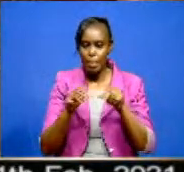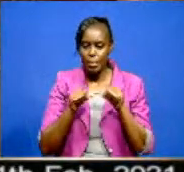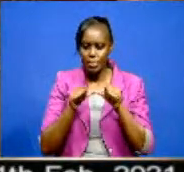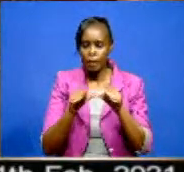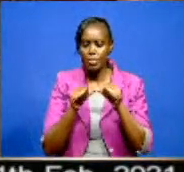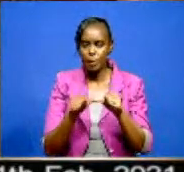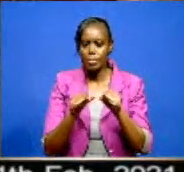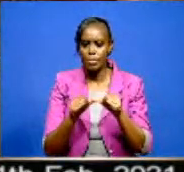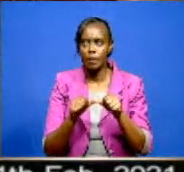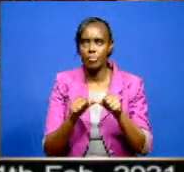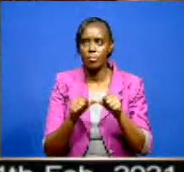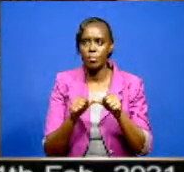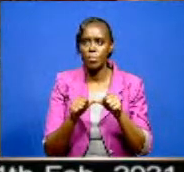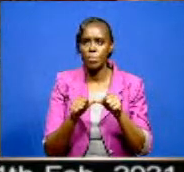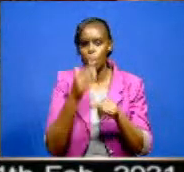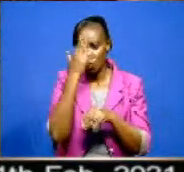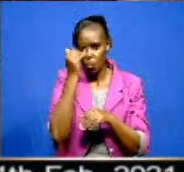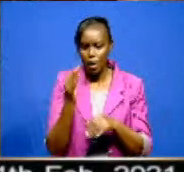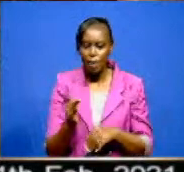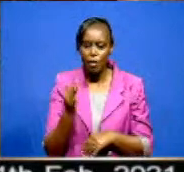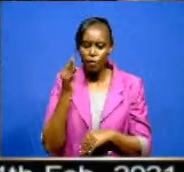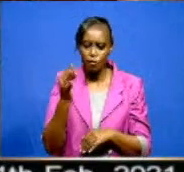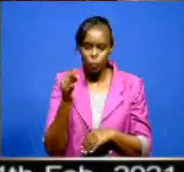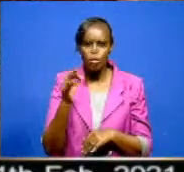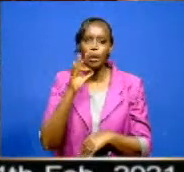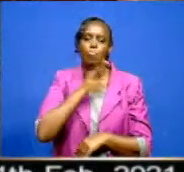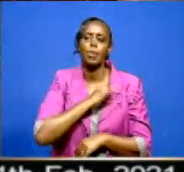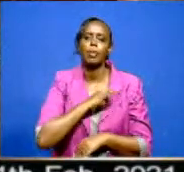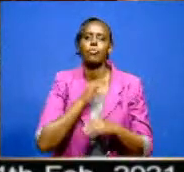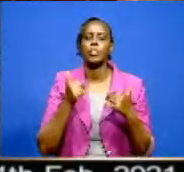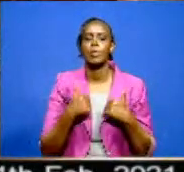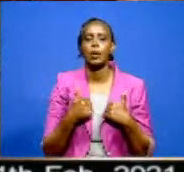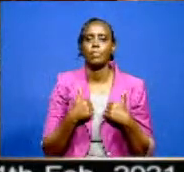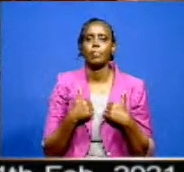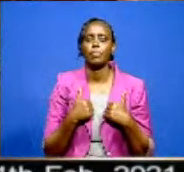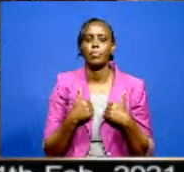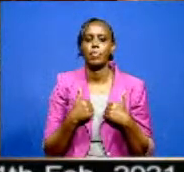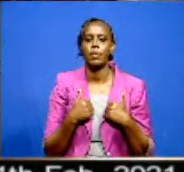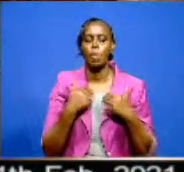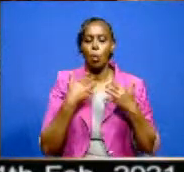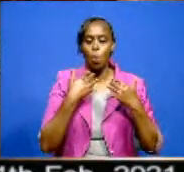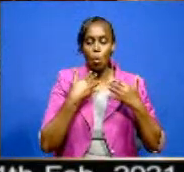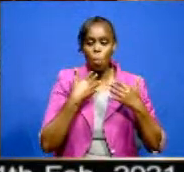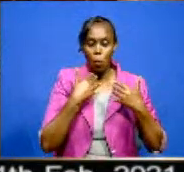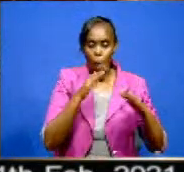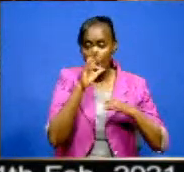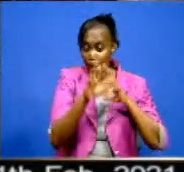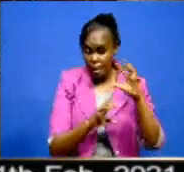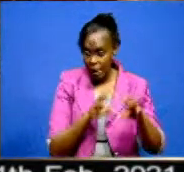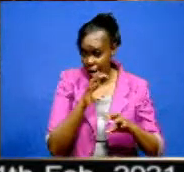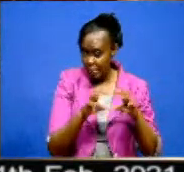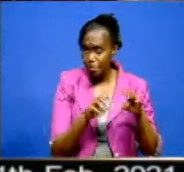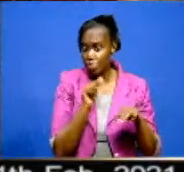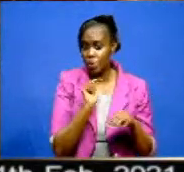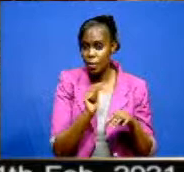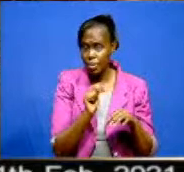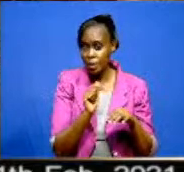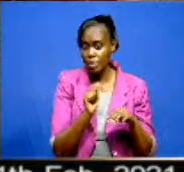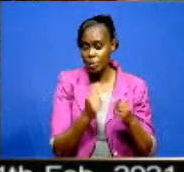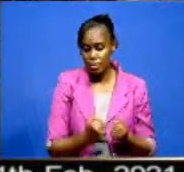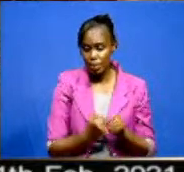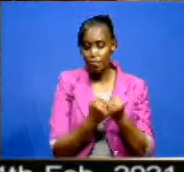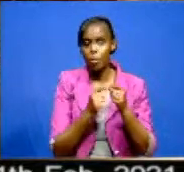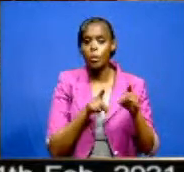for current and future generations. Madam Speaker, the wildlife is a bedrock to Kenya's